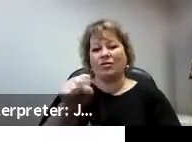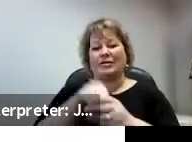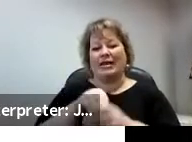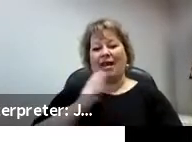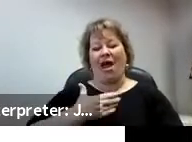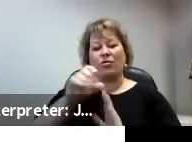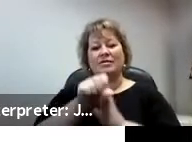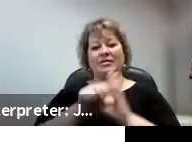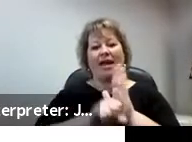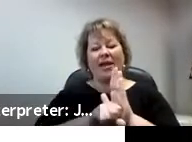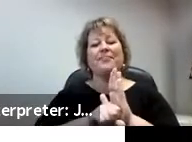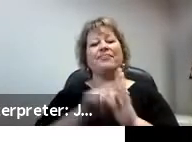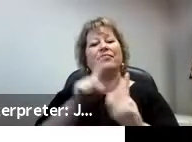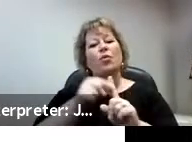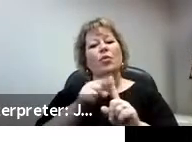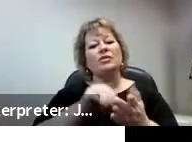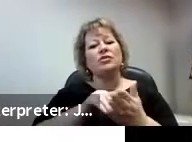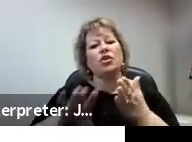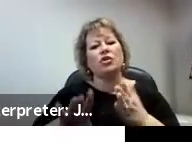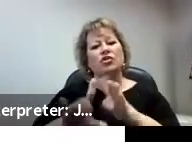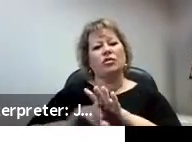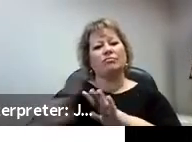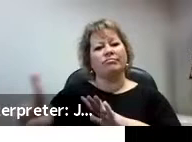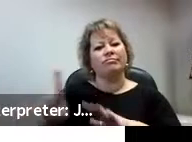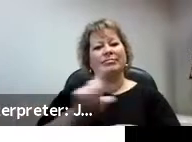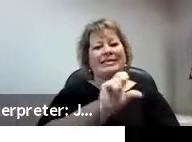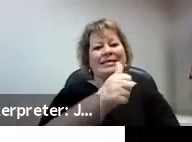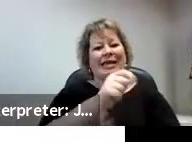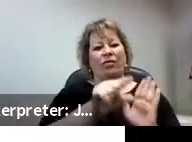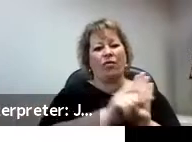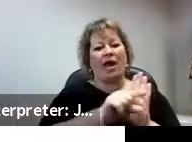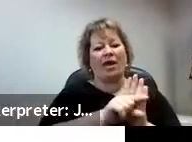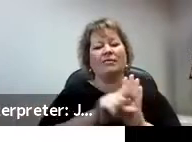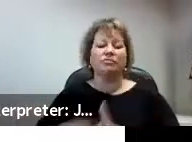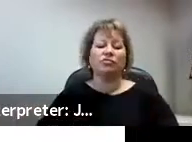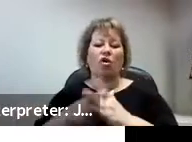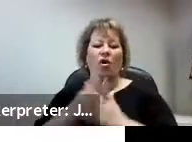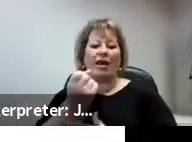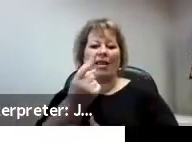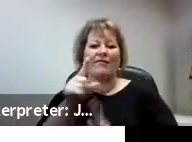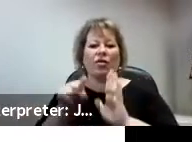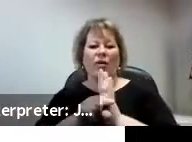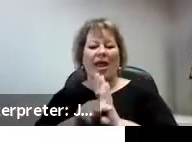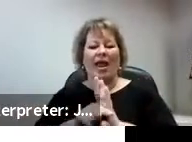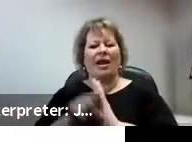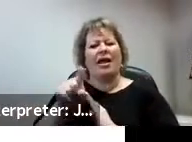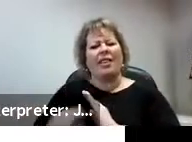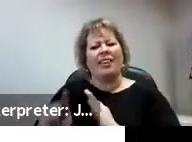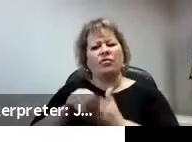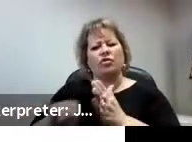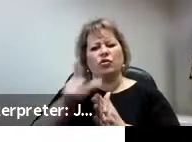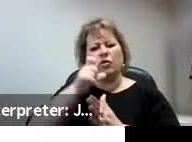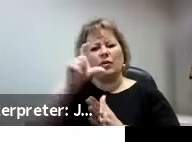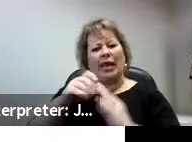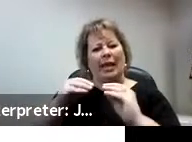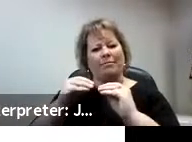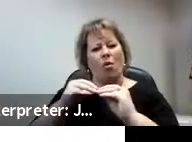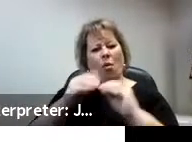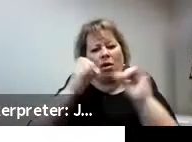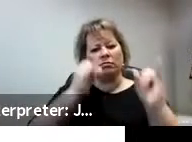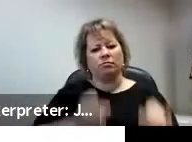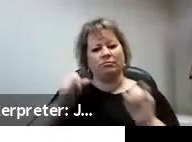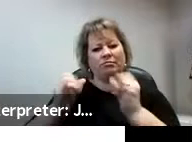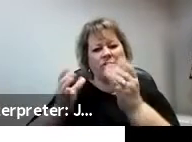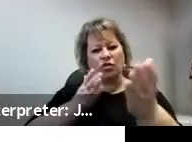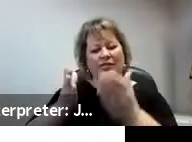When students are exiting the 10th grade or at the beginning of the 11th grade, those who need more intensive services or individualized services will